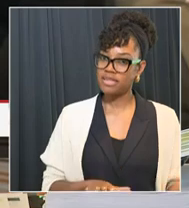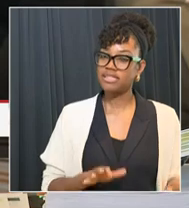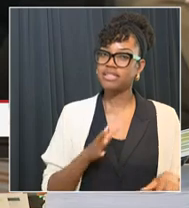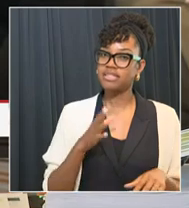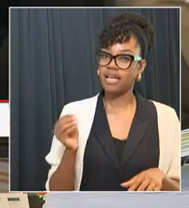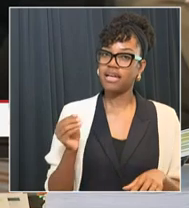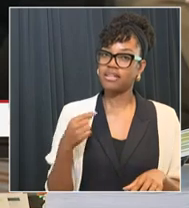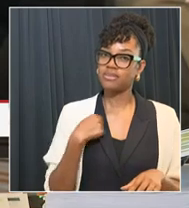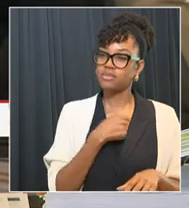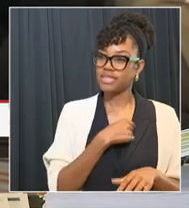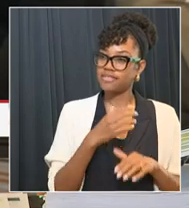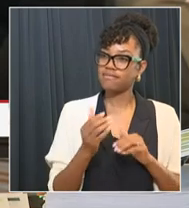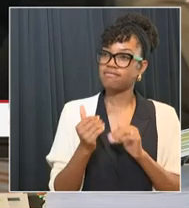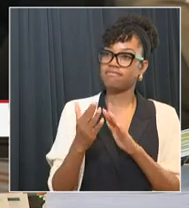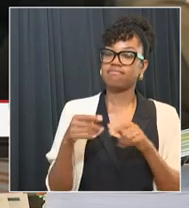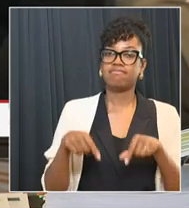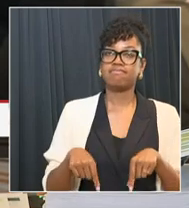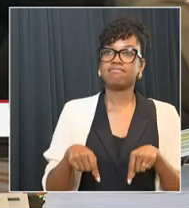in a way